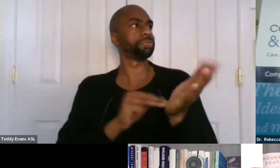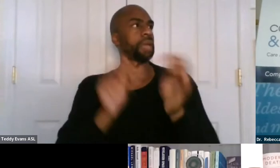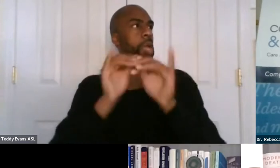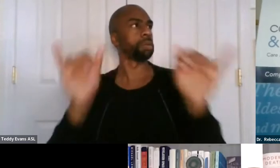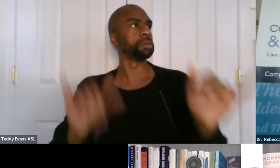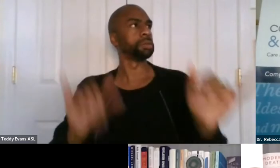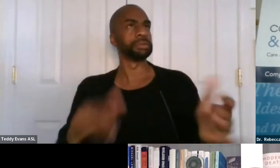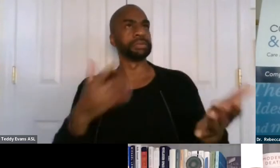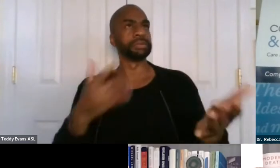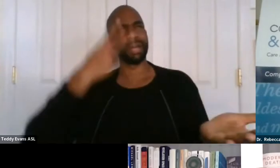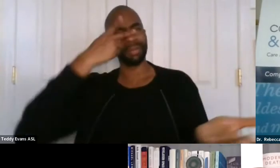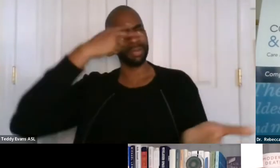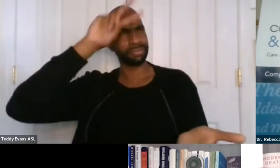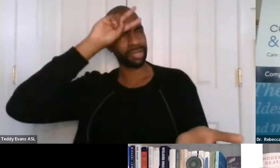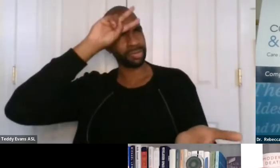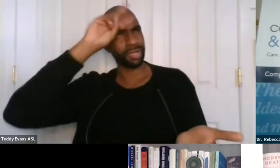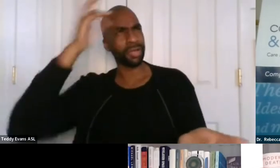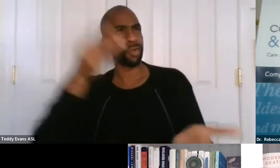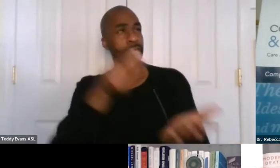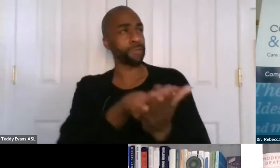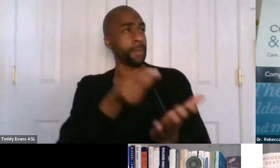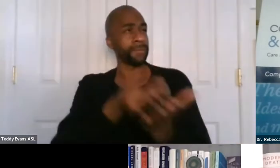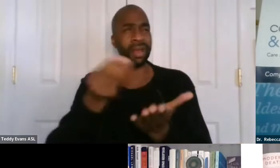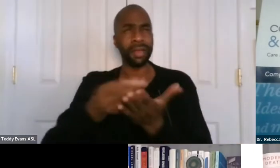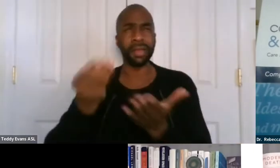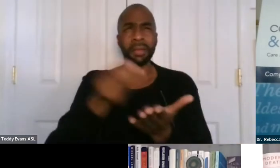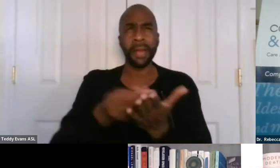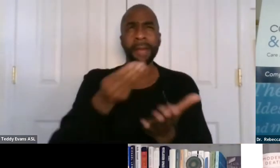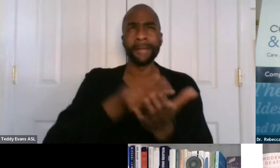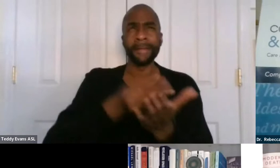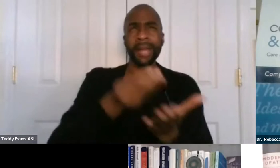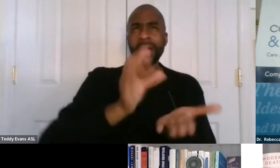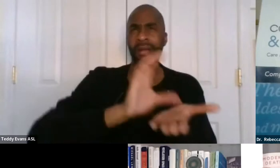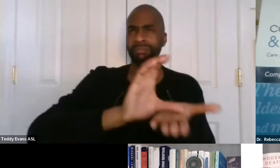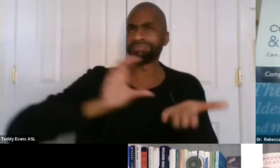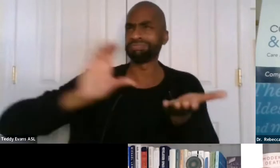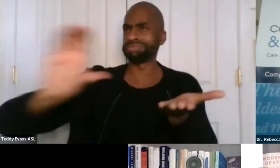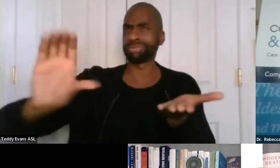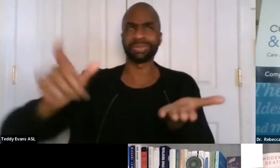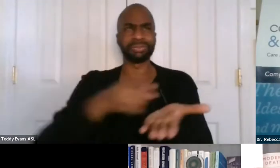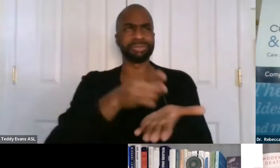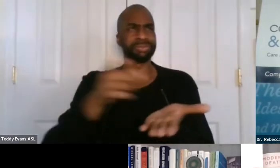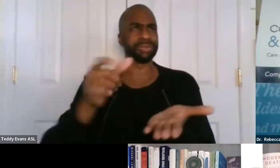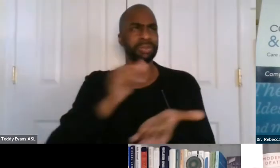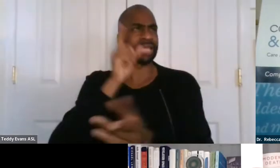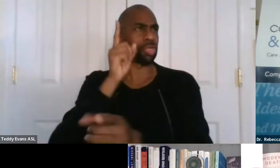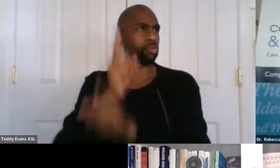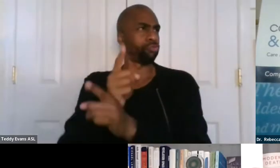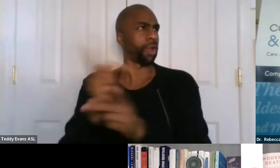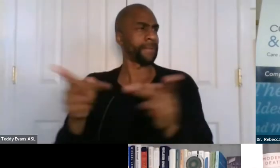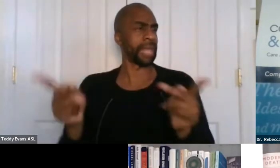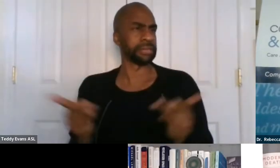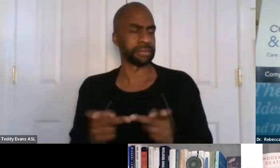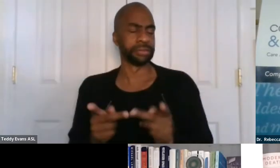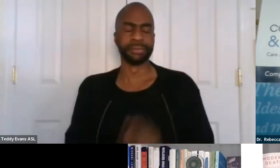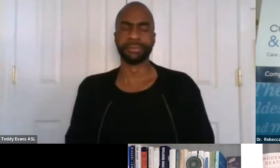resources, we are spending the money, we're just not spending it in the right places. So again, you've helped segue to the next